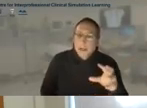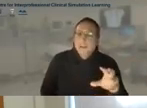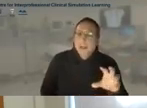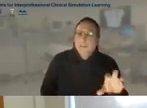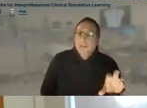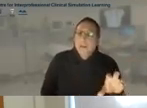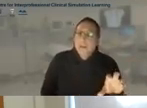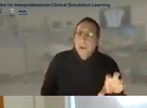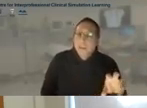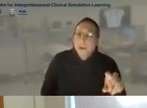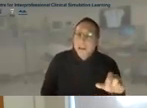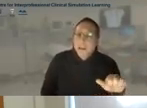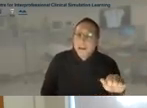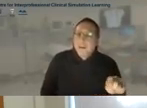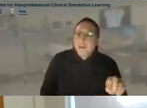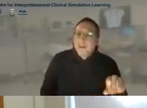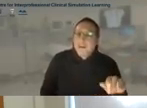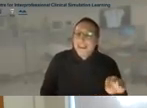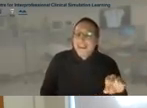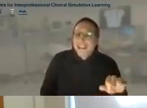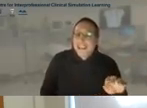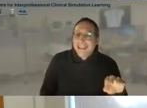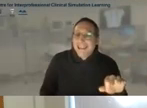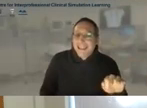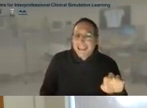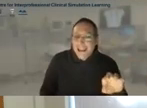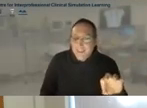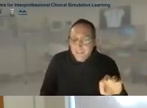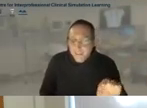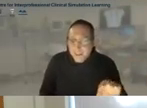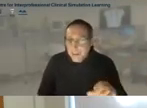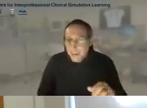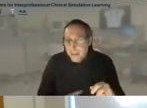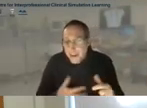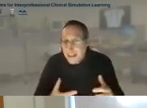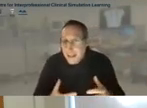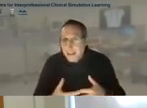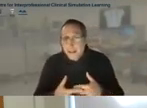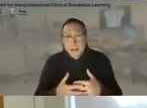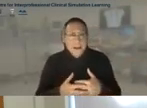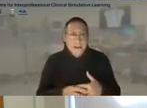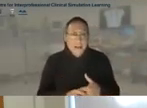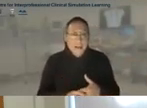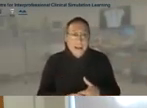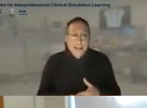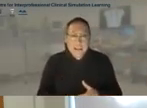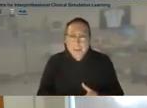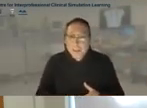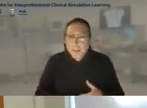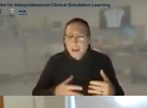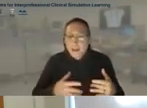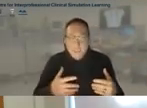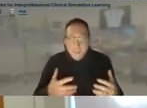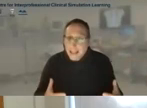just mean the people in the room, right? We want the stuff the content, the